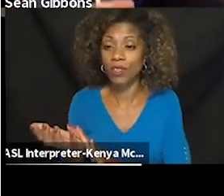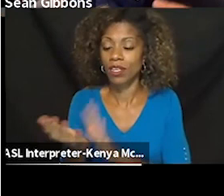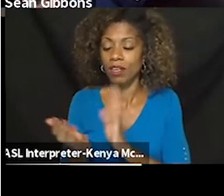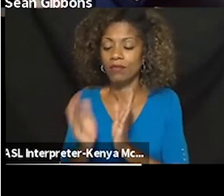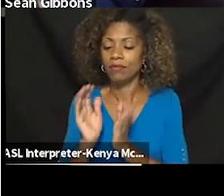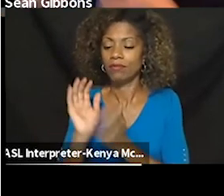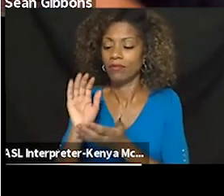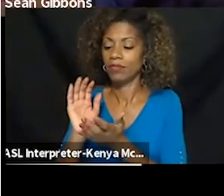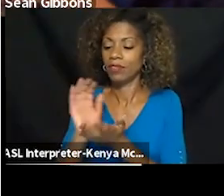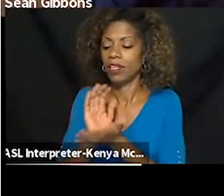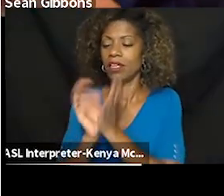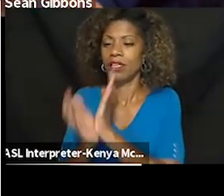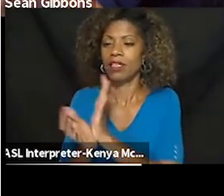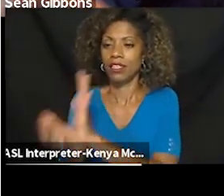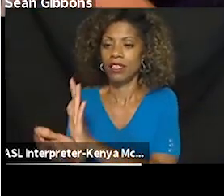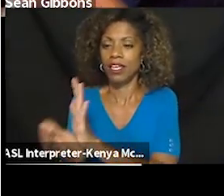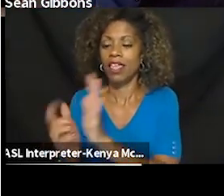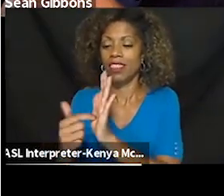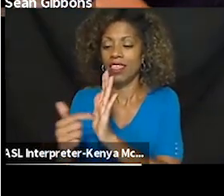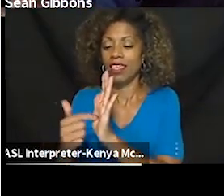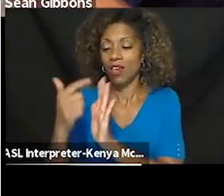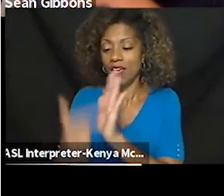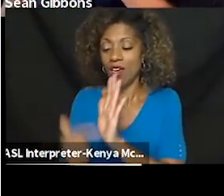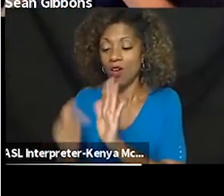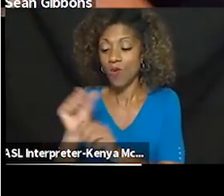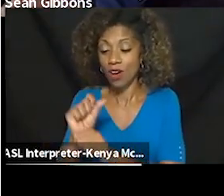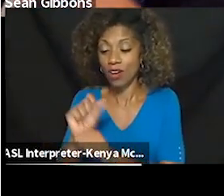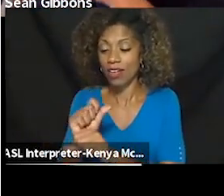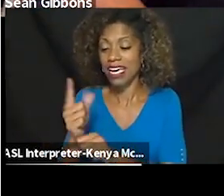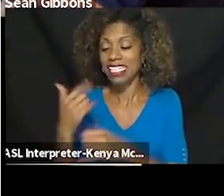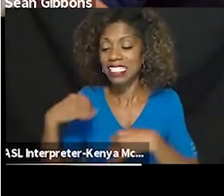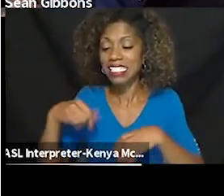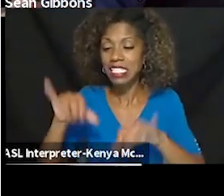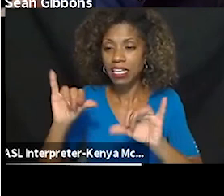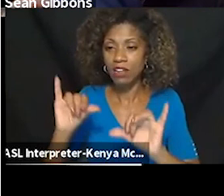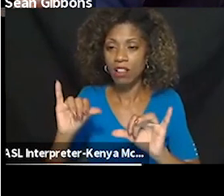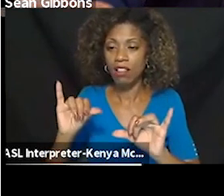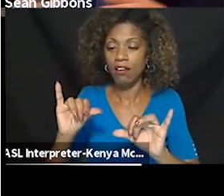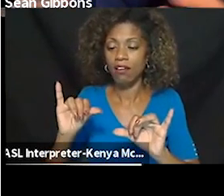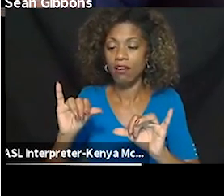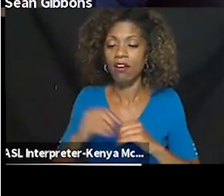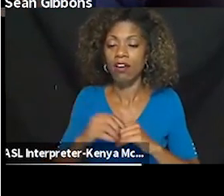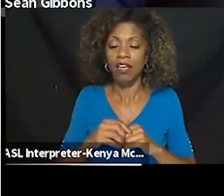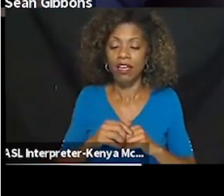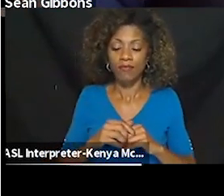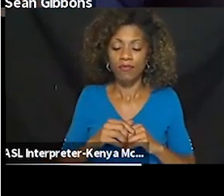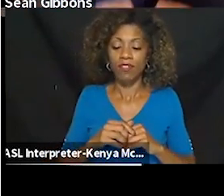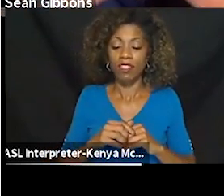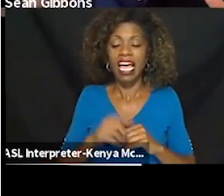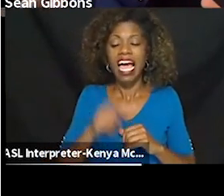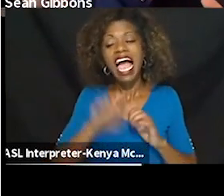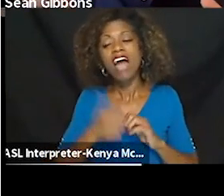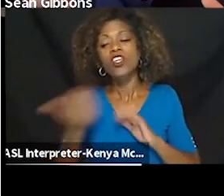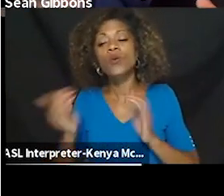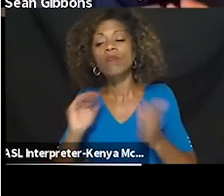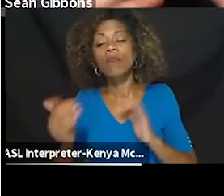do you reconcile folks who are working on this every day, 24 hours a day, nonstop for over a year, with folks who are doing their